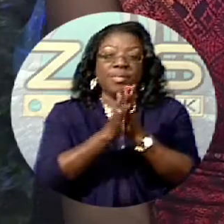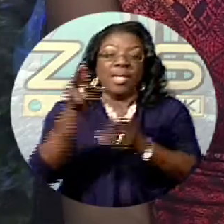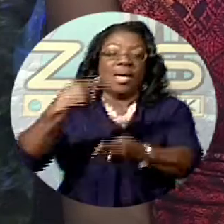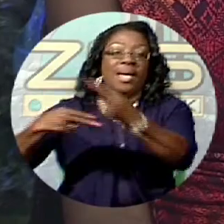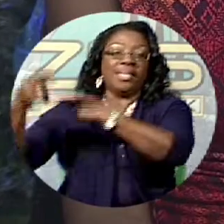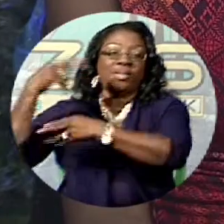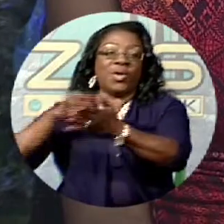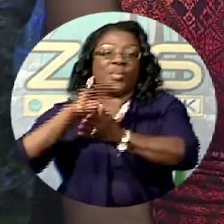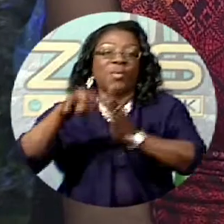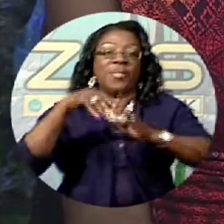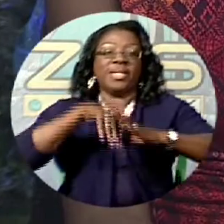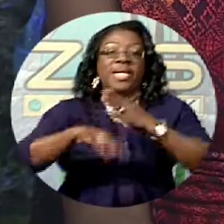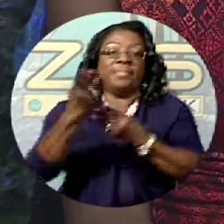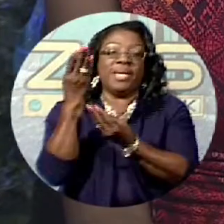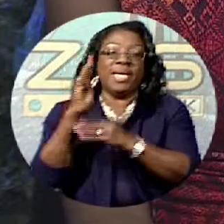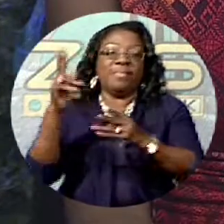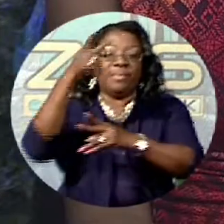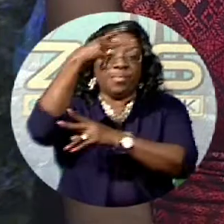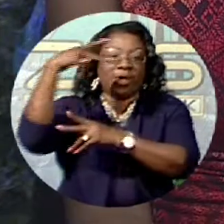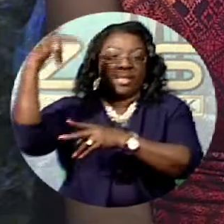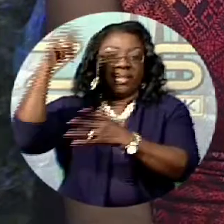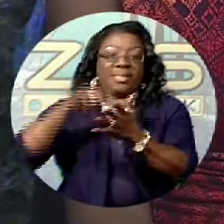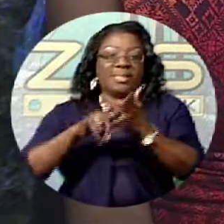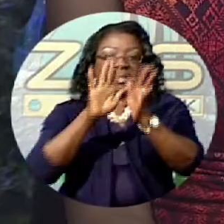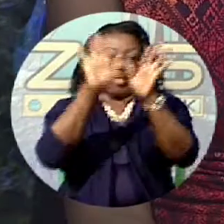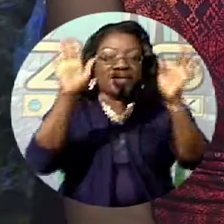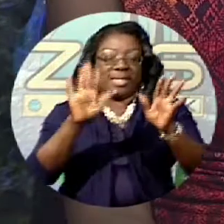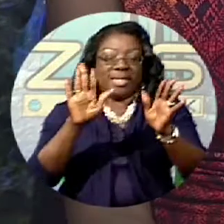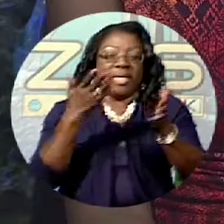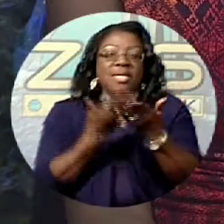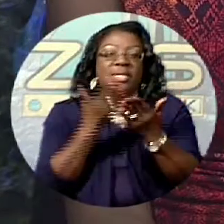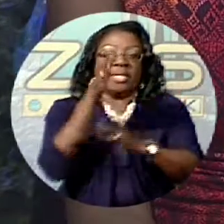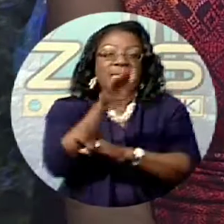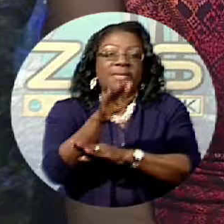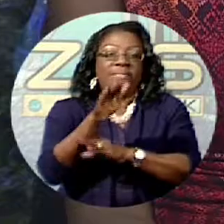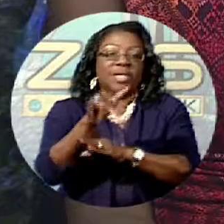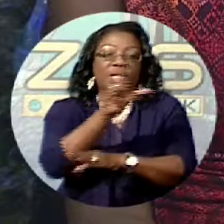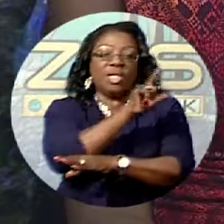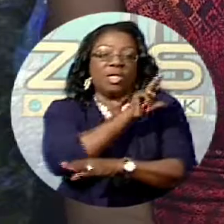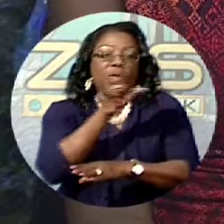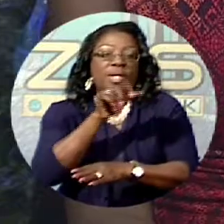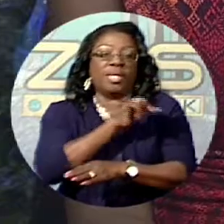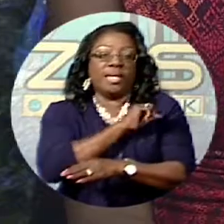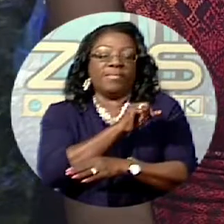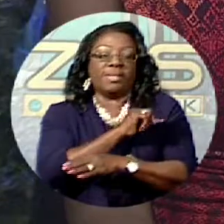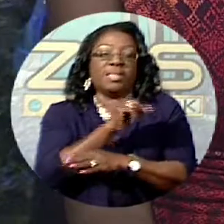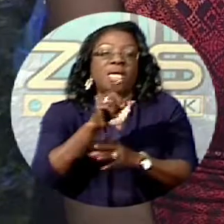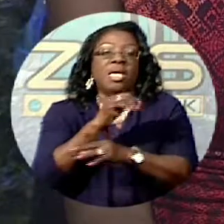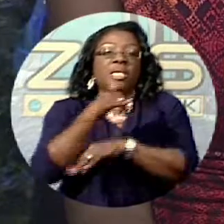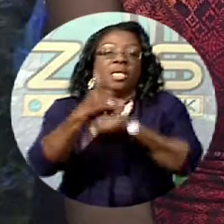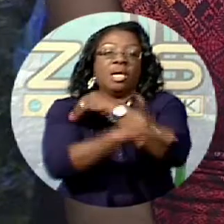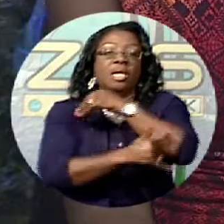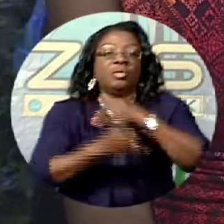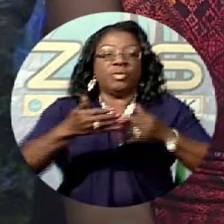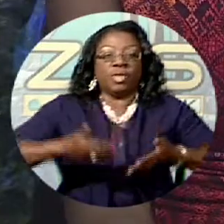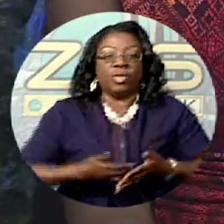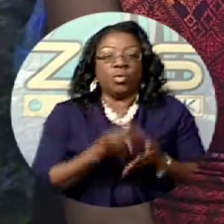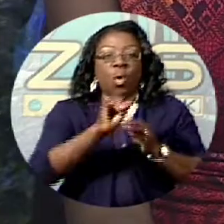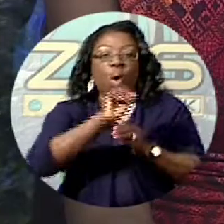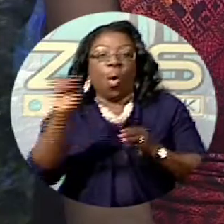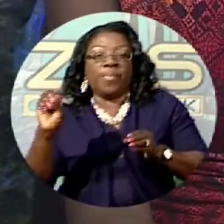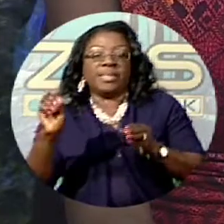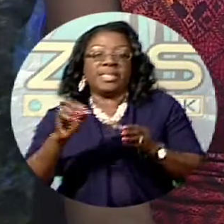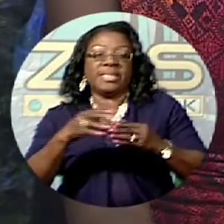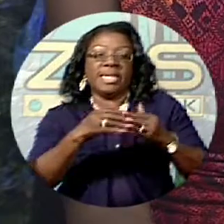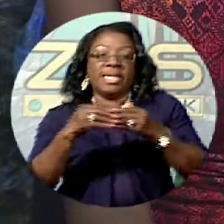An historic moment in Bahamian politics this Sunday. Good evening, everyone. I'm LaDawn Davis. Topping the news tonight, the country's new opposition leader taking up